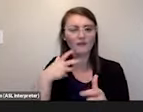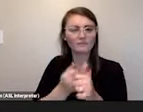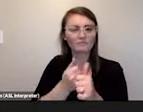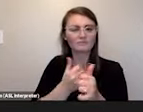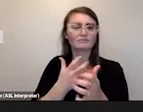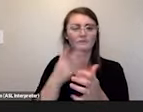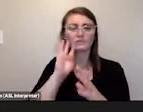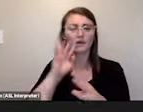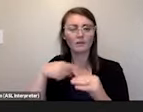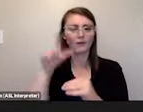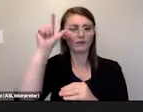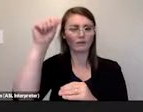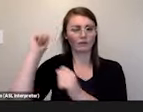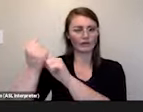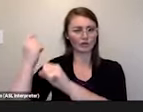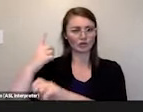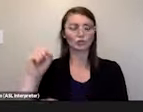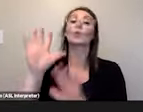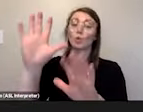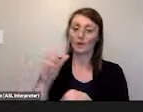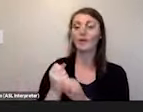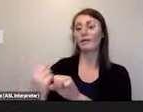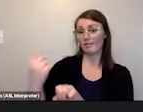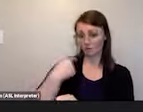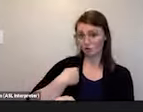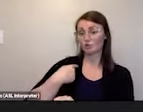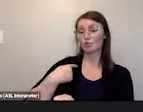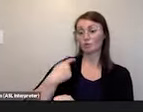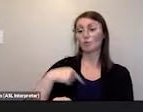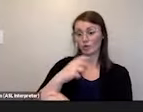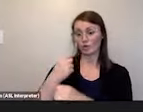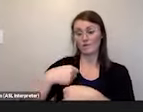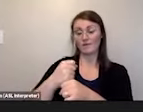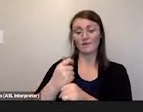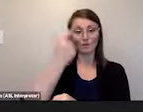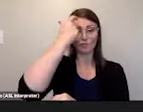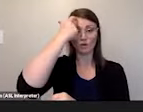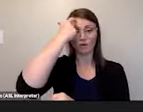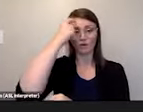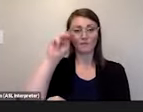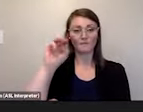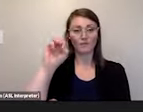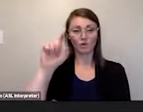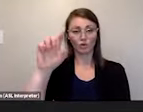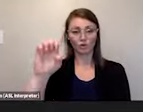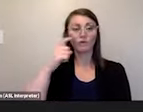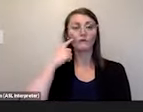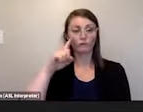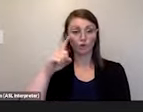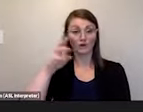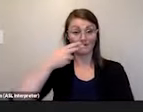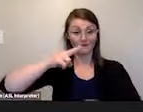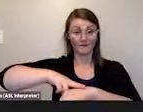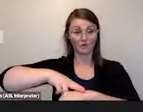one of the things I mentioned last year, we were making a brain model for the National Museum of